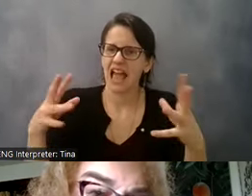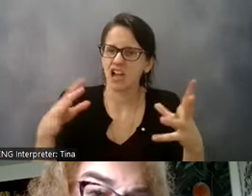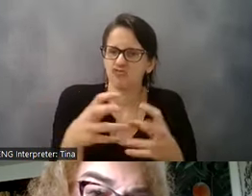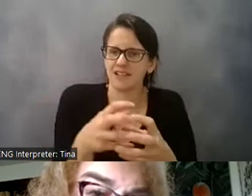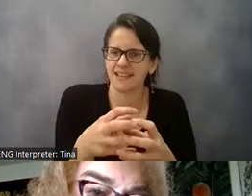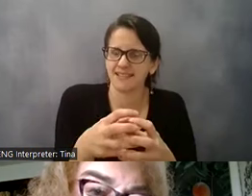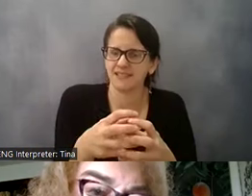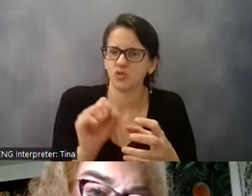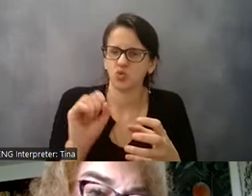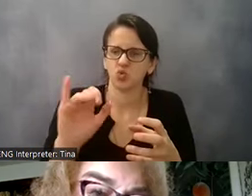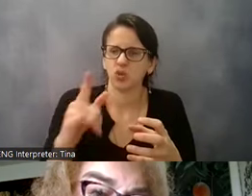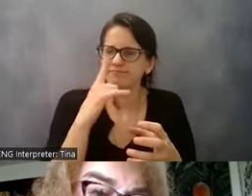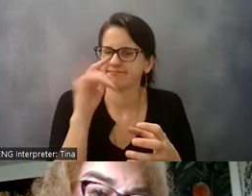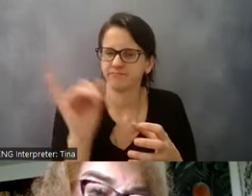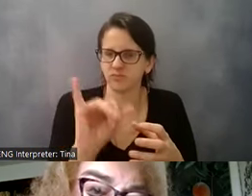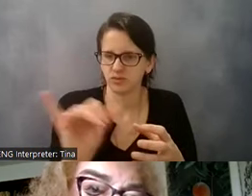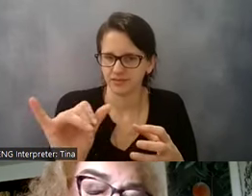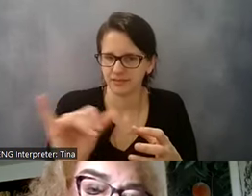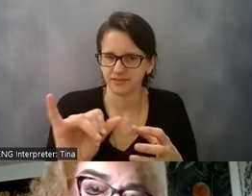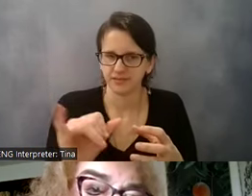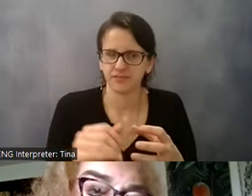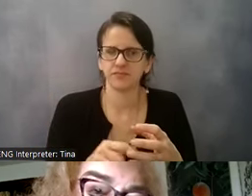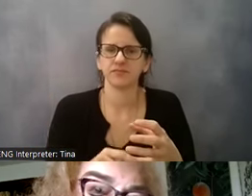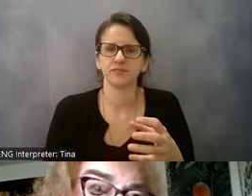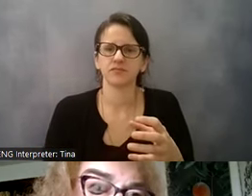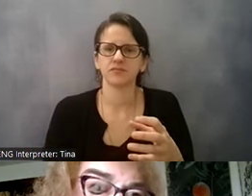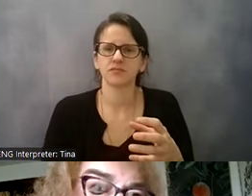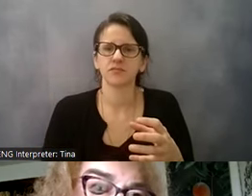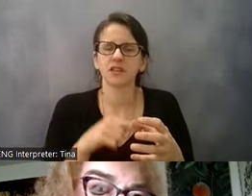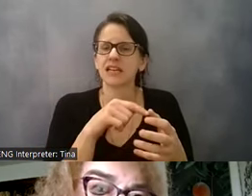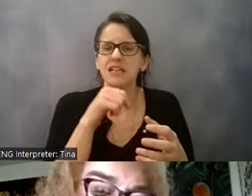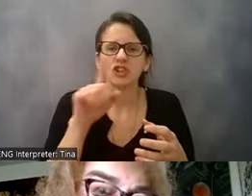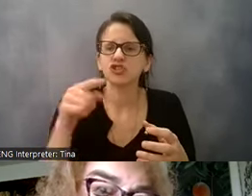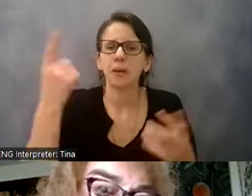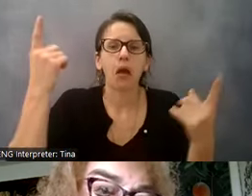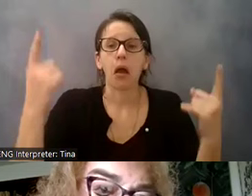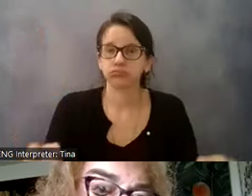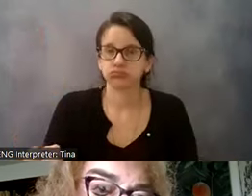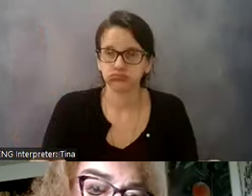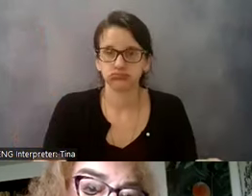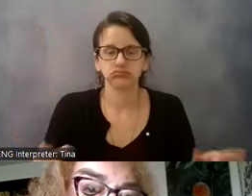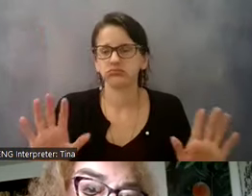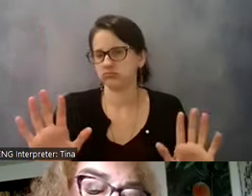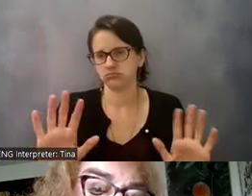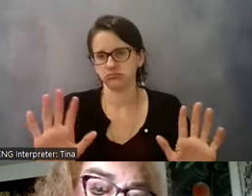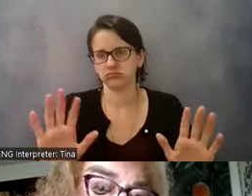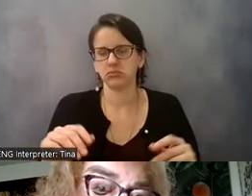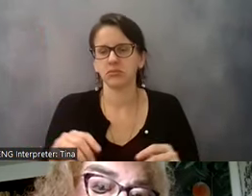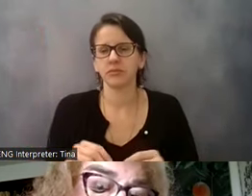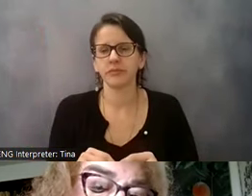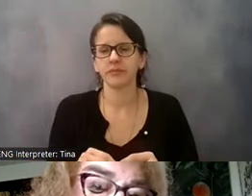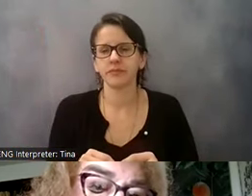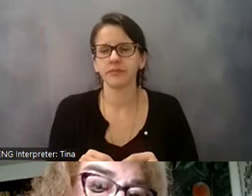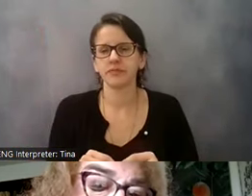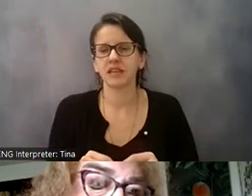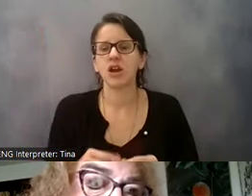like. And aggregated soil doesn't just happen. It happens under the